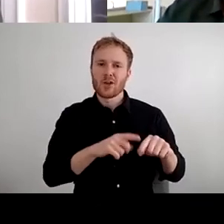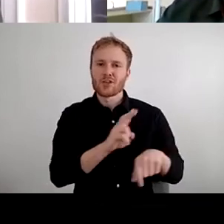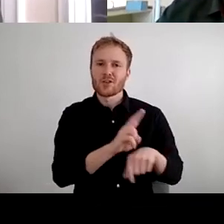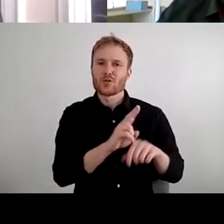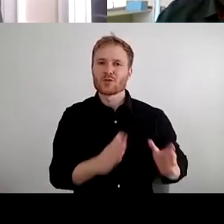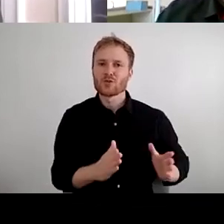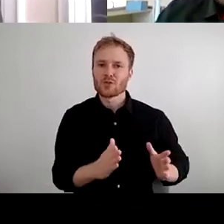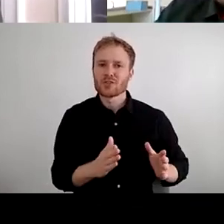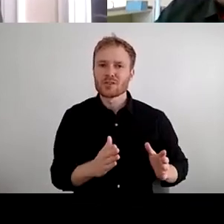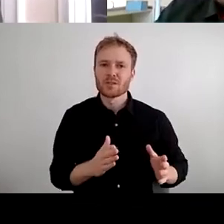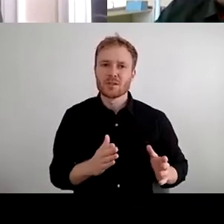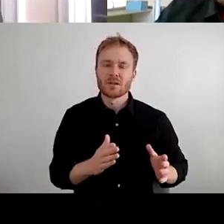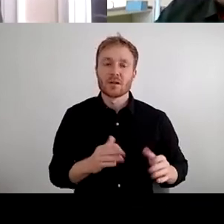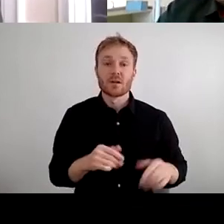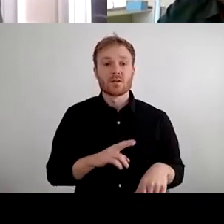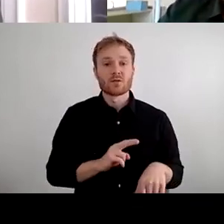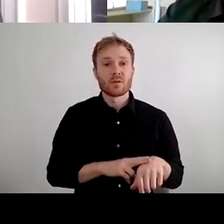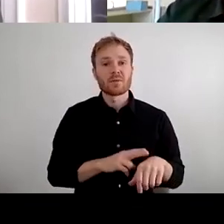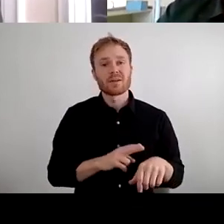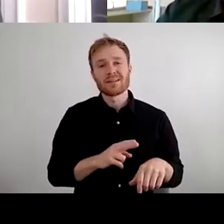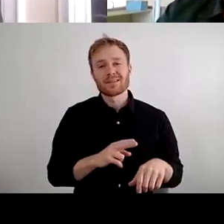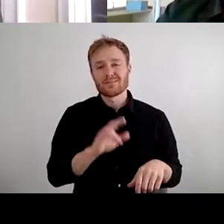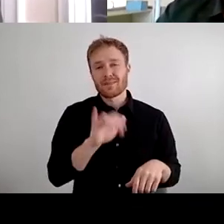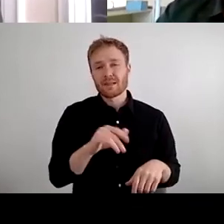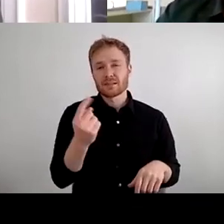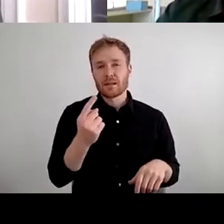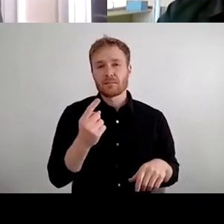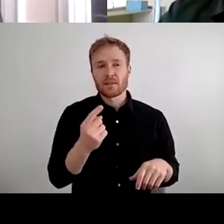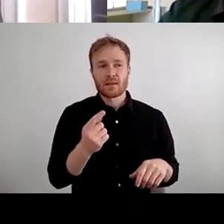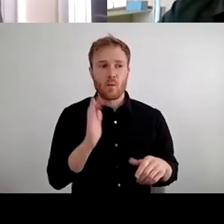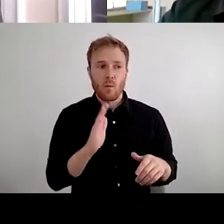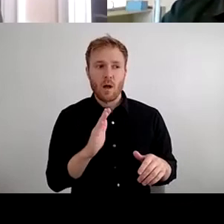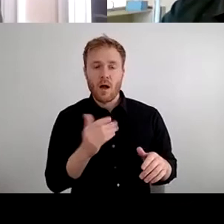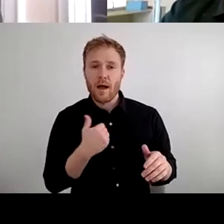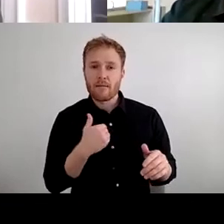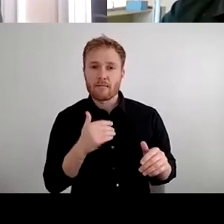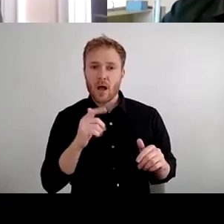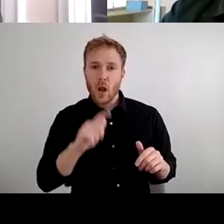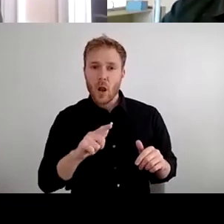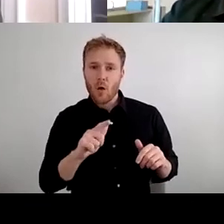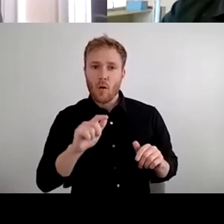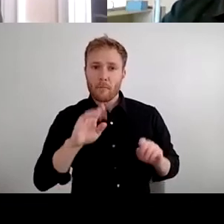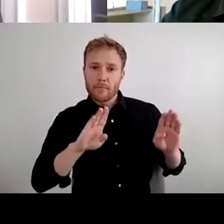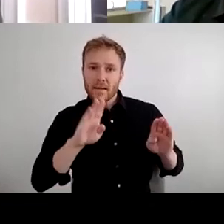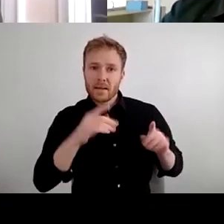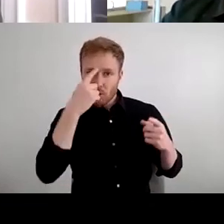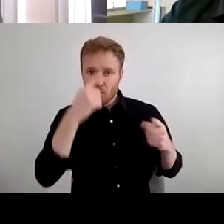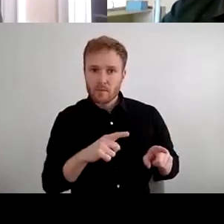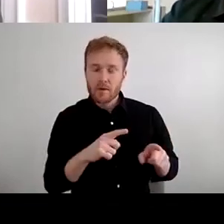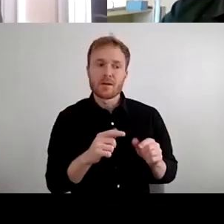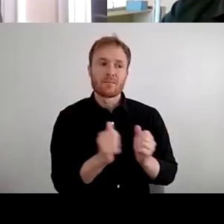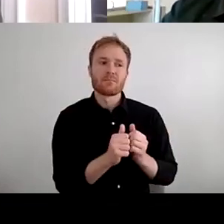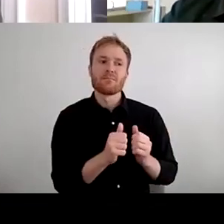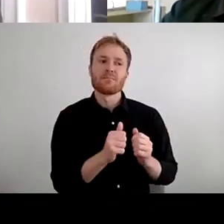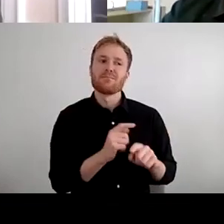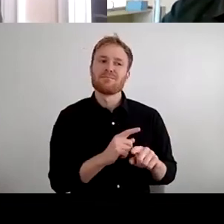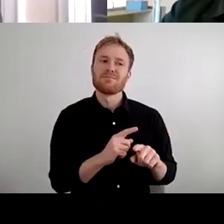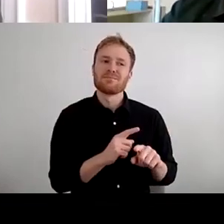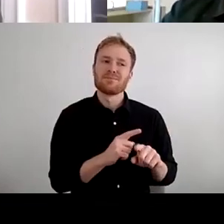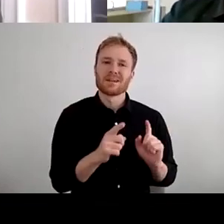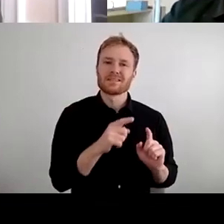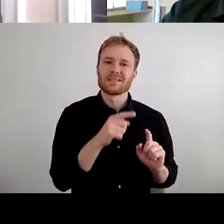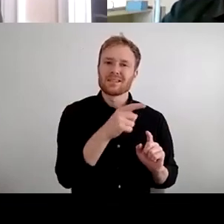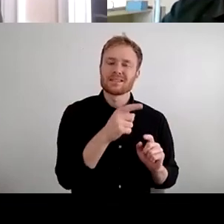Normally this is something that we would probably do as a low bid agreement, but because this is a proprietary system, something we already